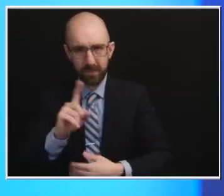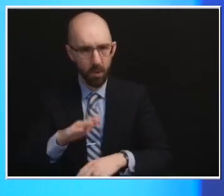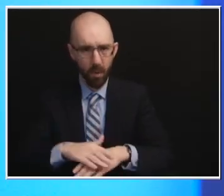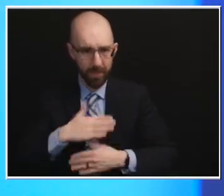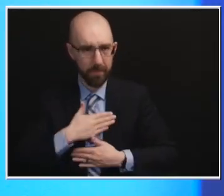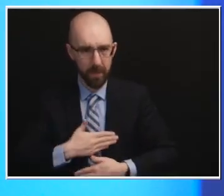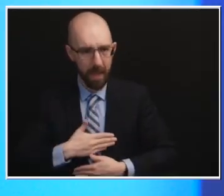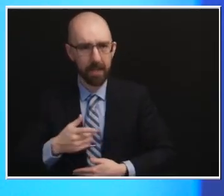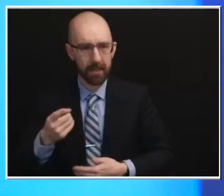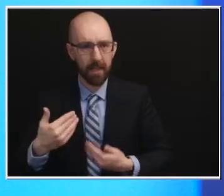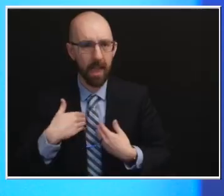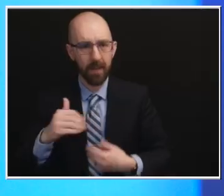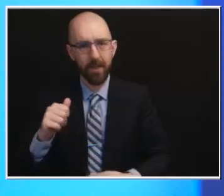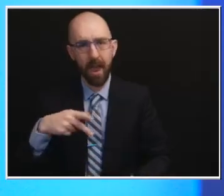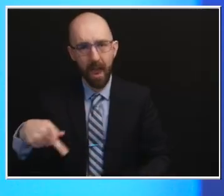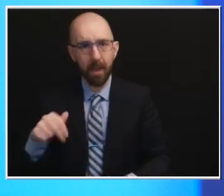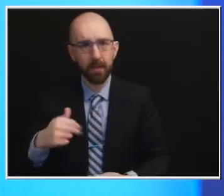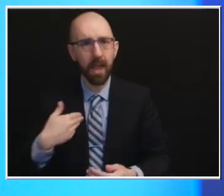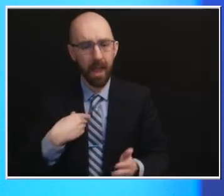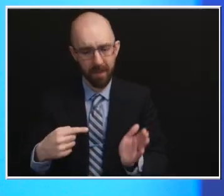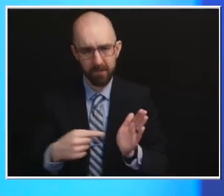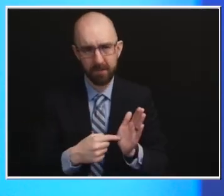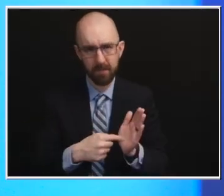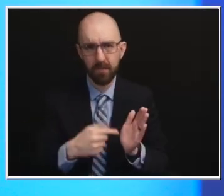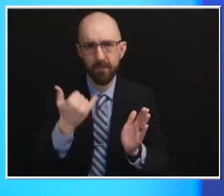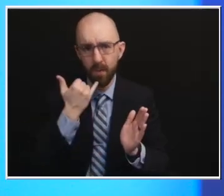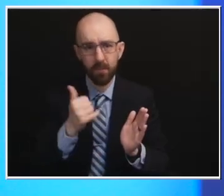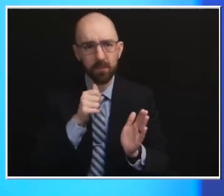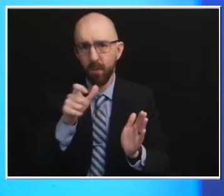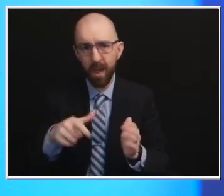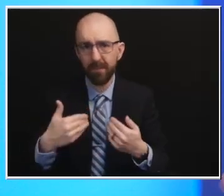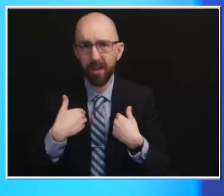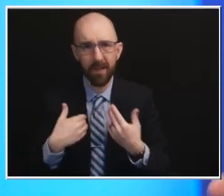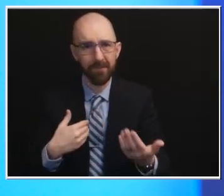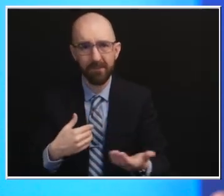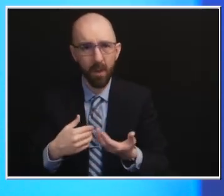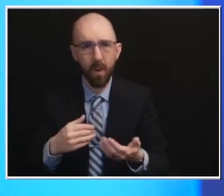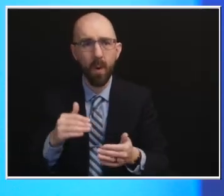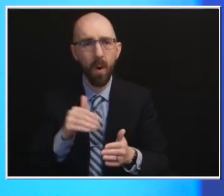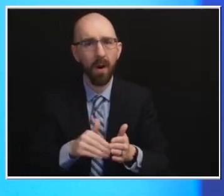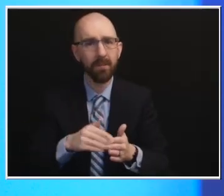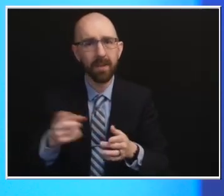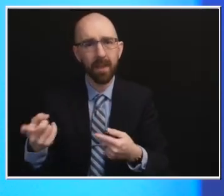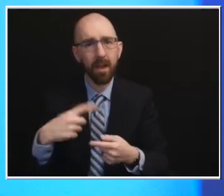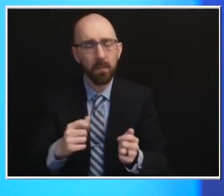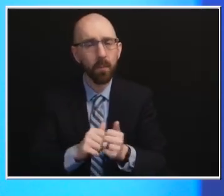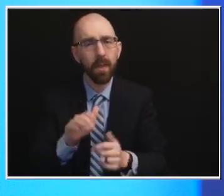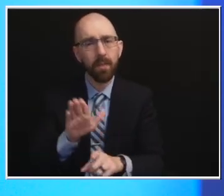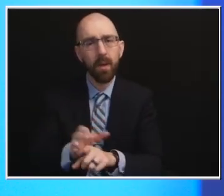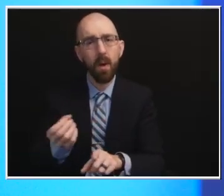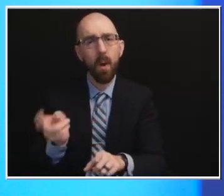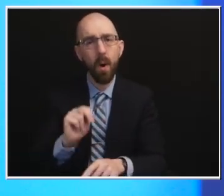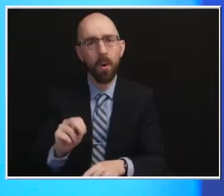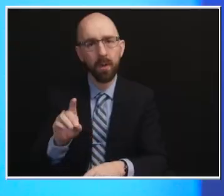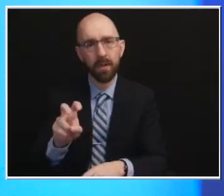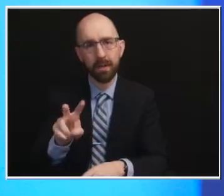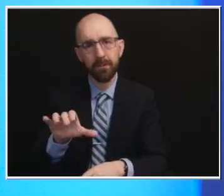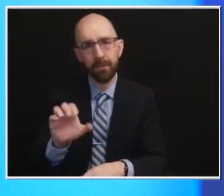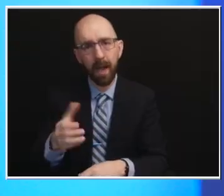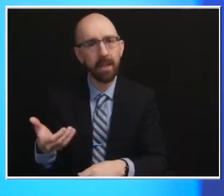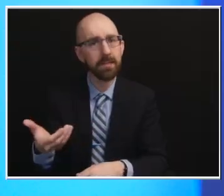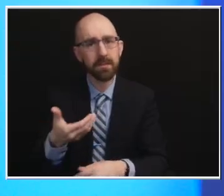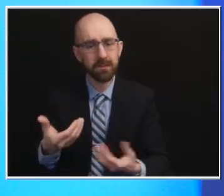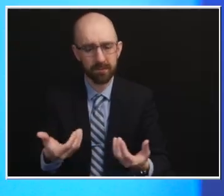an app that you can have on a phone, but you don't even have to have a phone. A lot of them come with their own devices that read the glucose information if your phone's